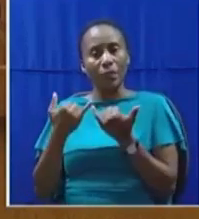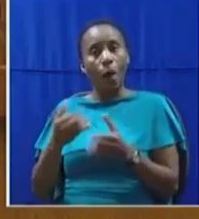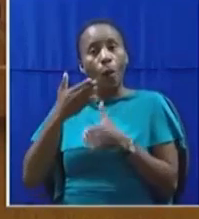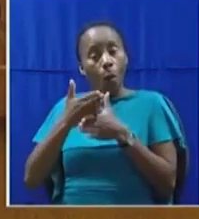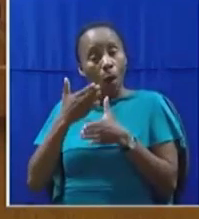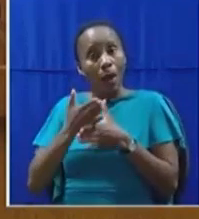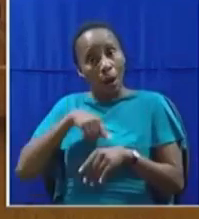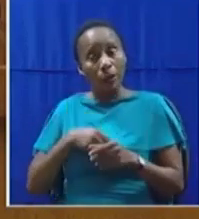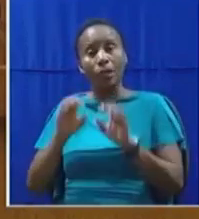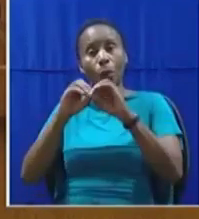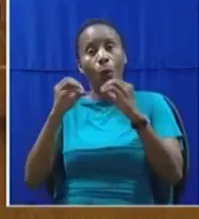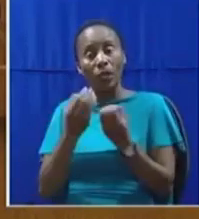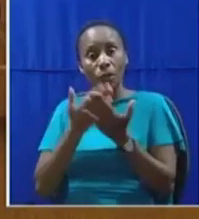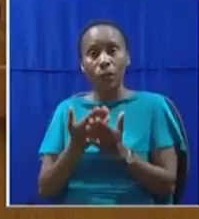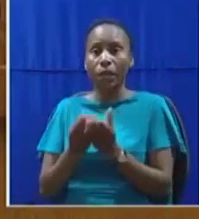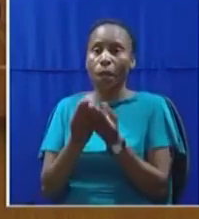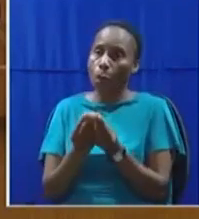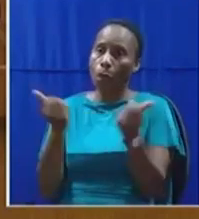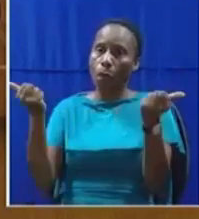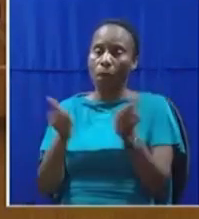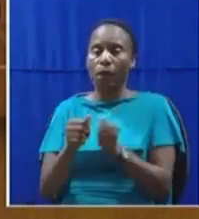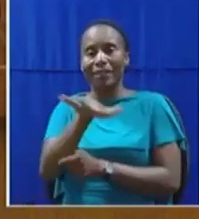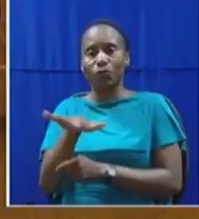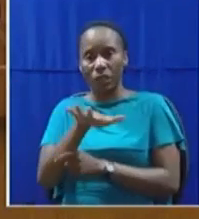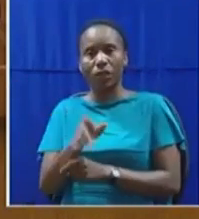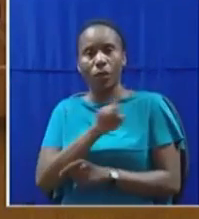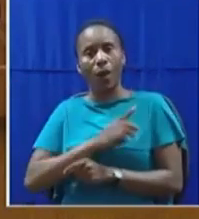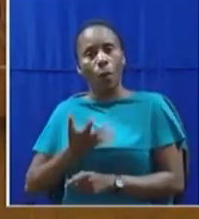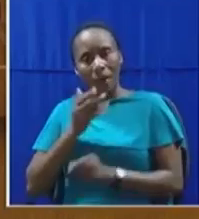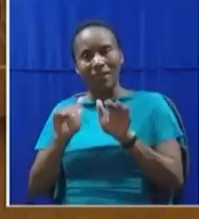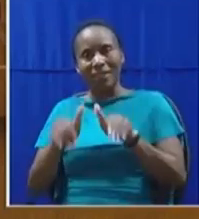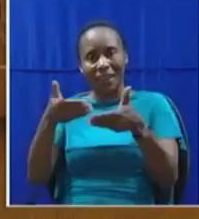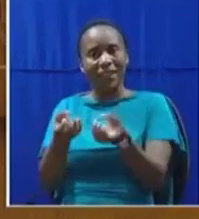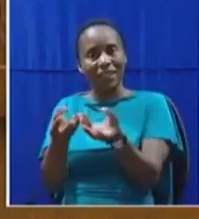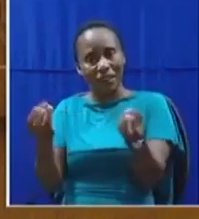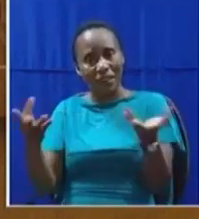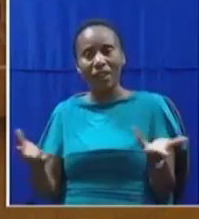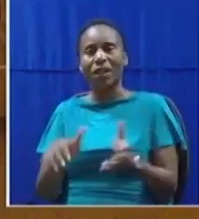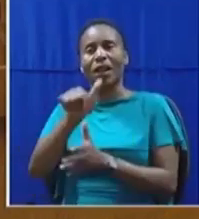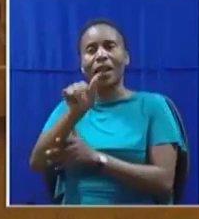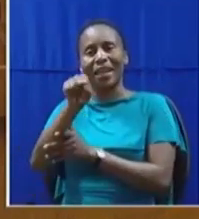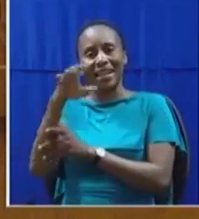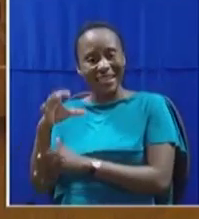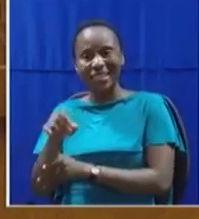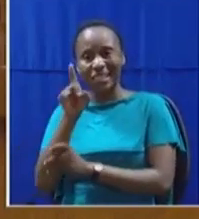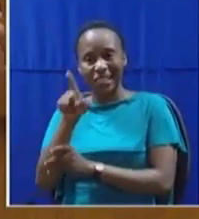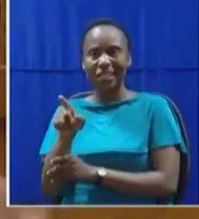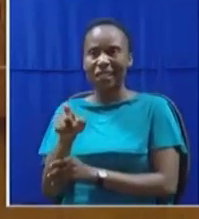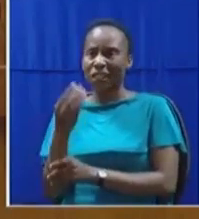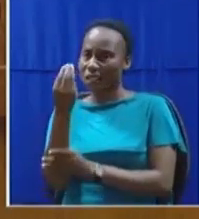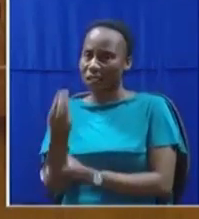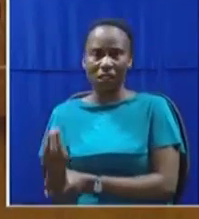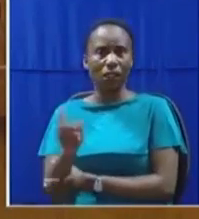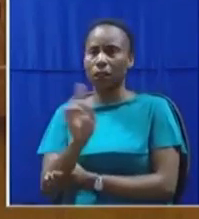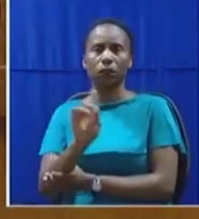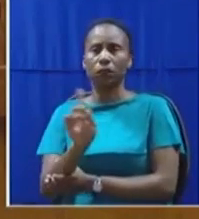this situation for the sake of service delivery. The ANC is not a boy.